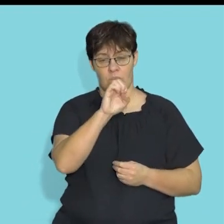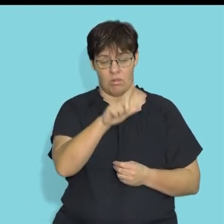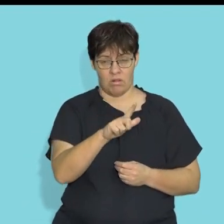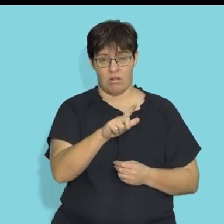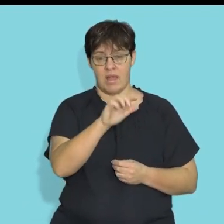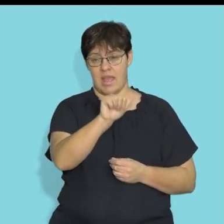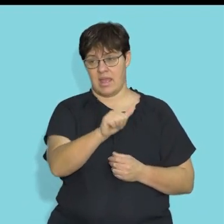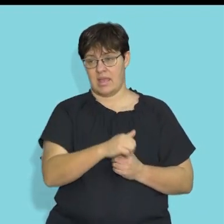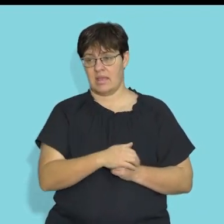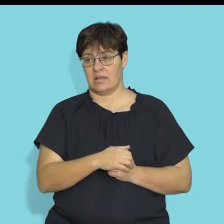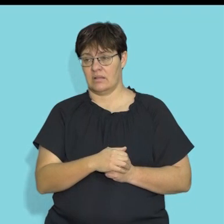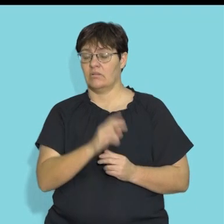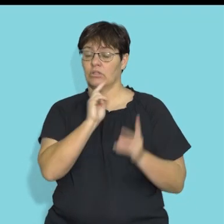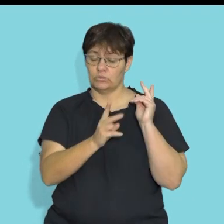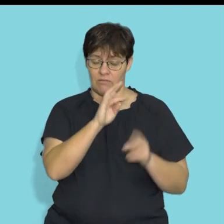moles of